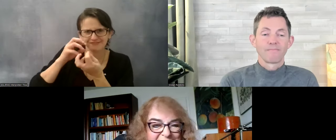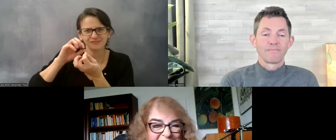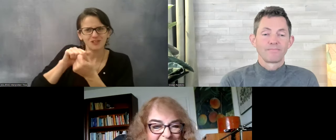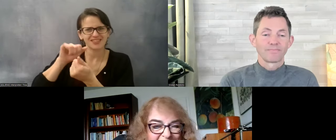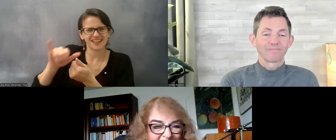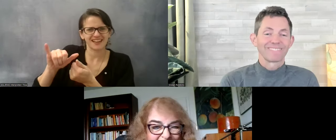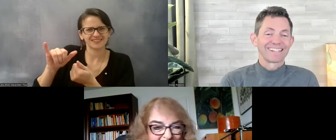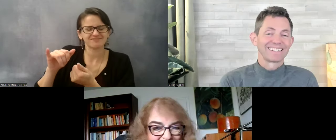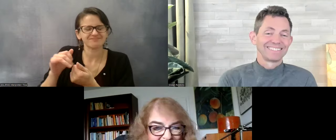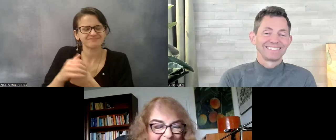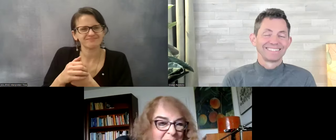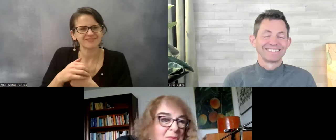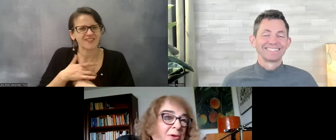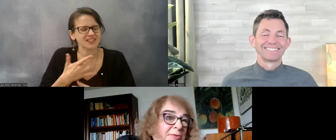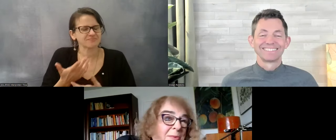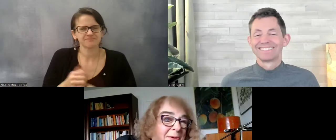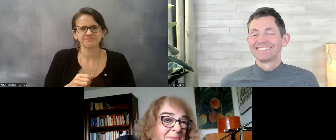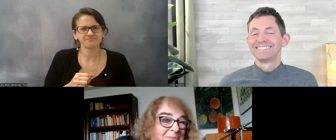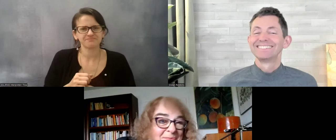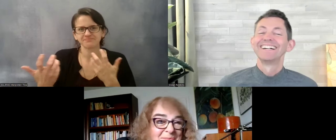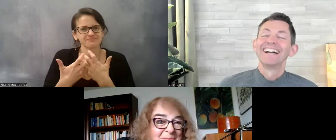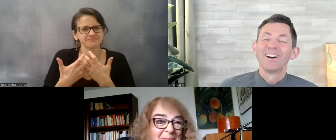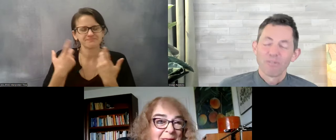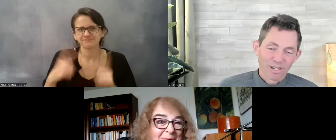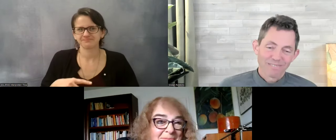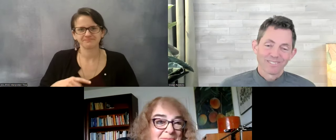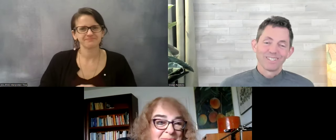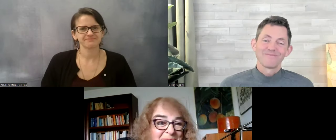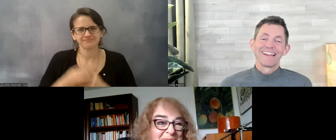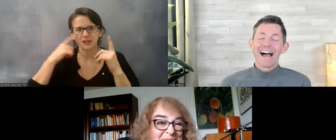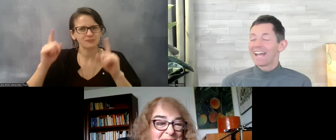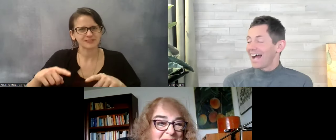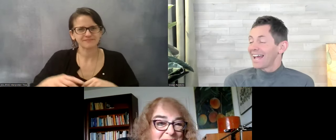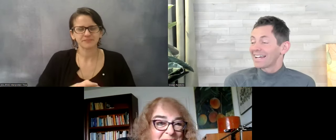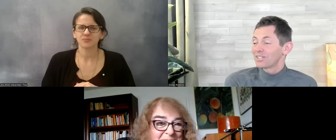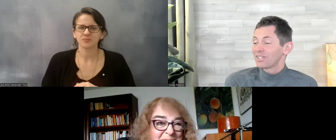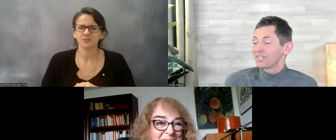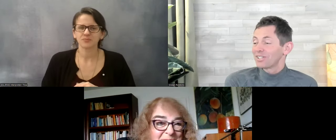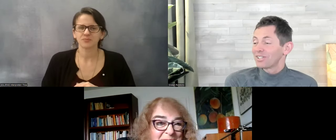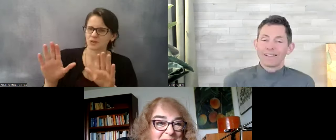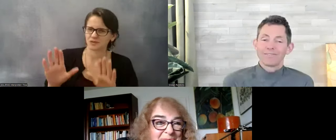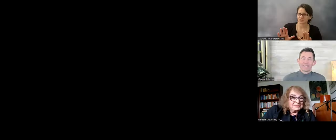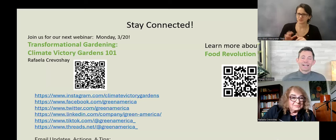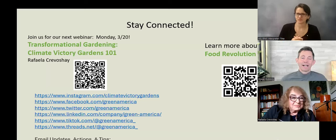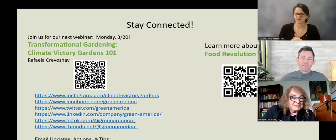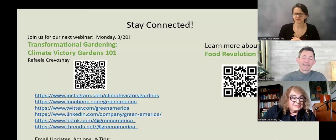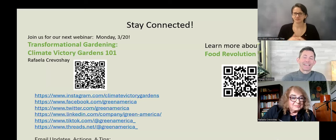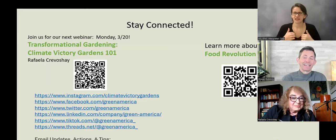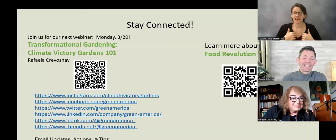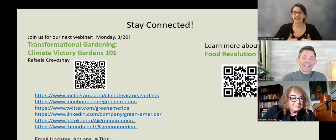Oh. it works for me. Wonderful. I live